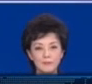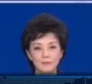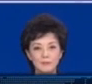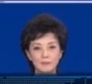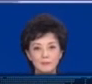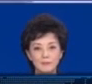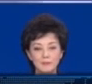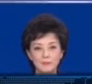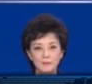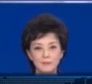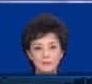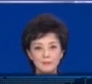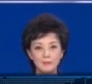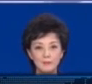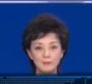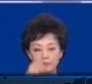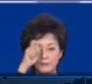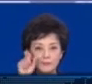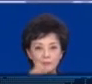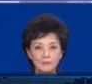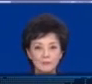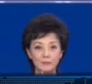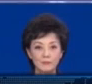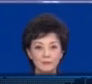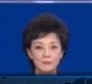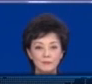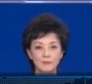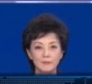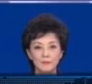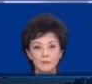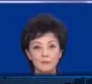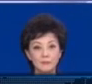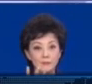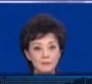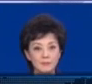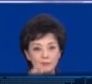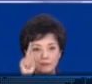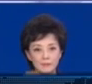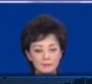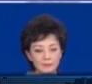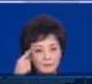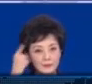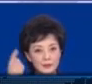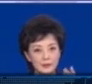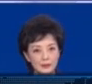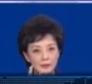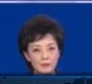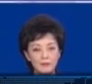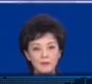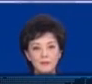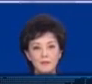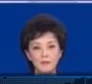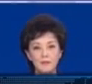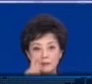in Hubei province, it has allocated over 4.6 million protective suits. In